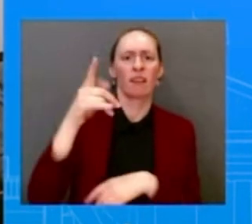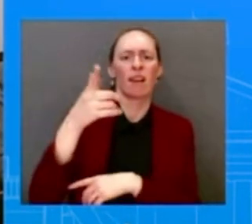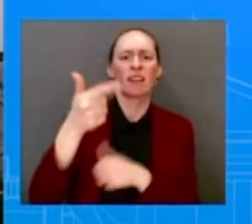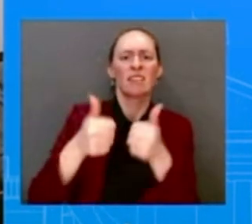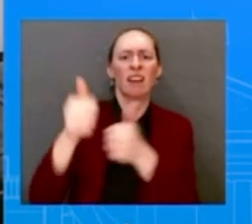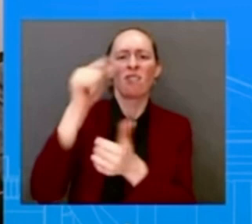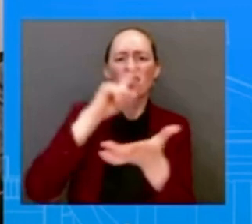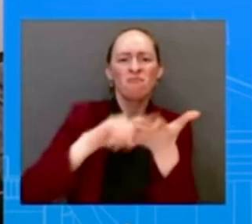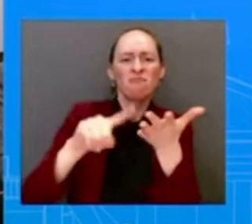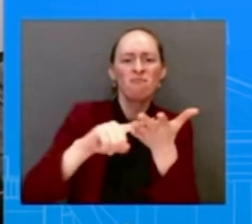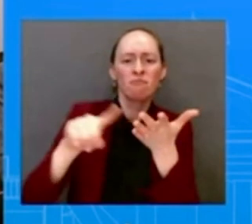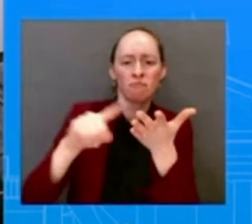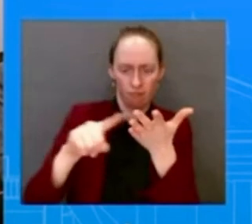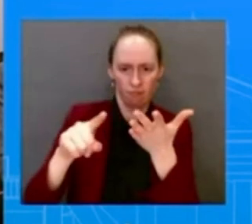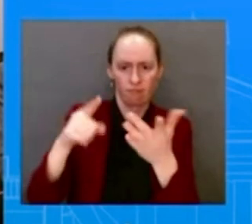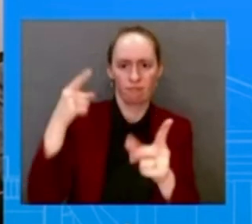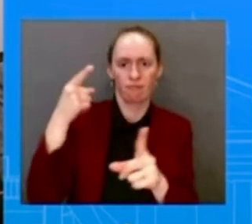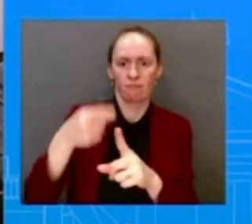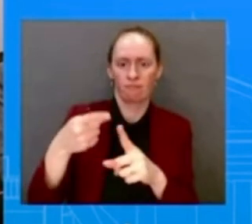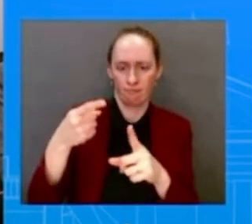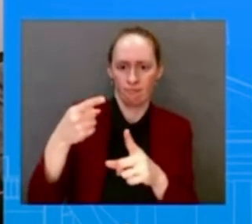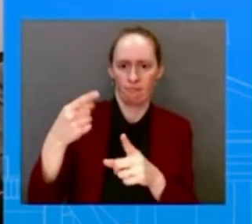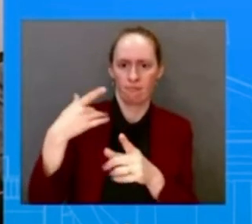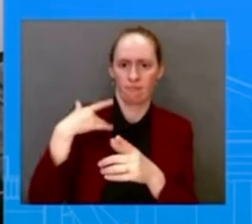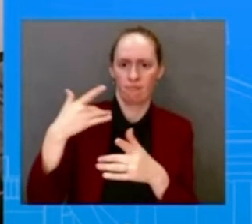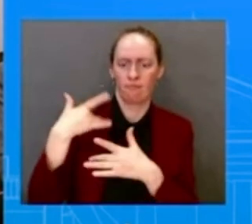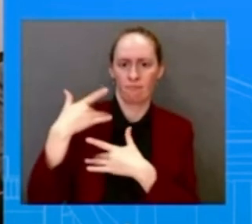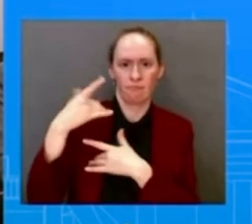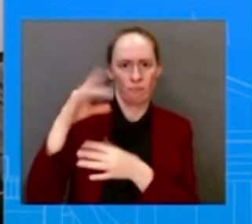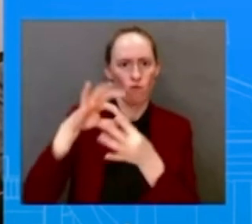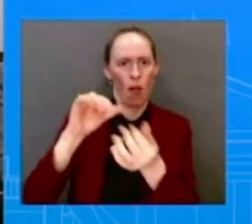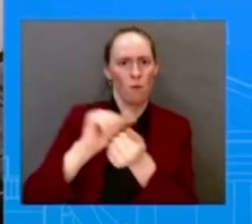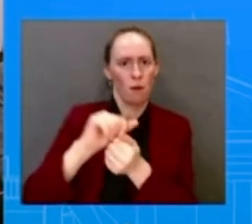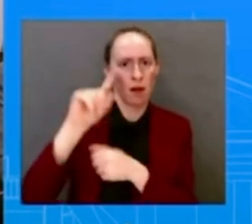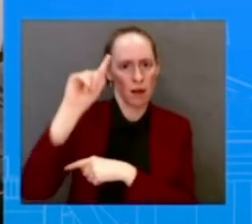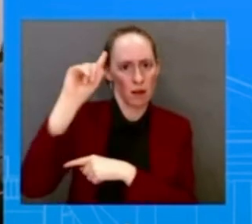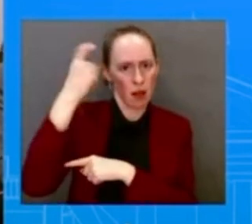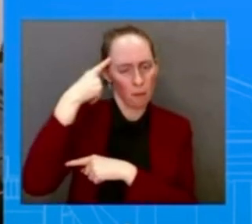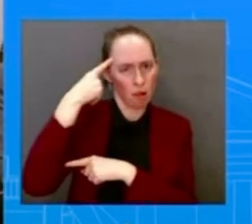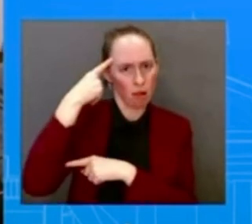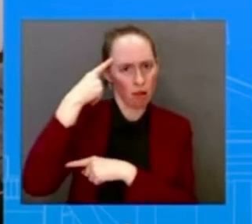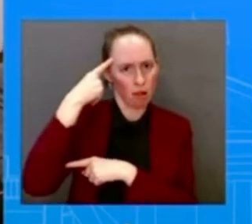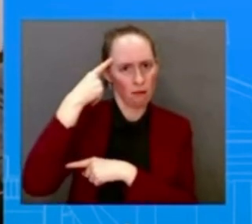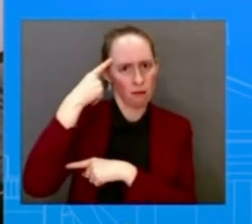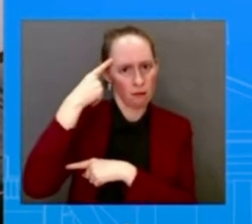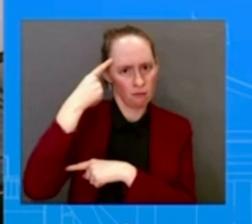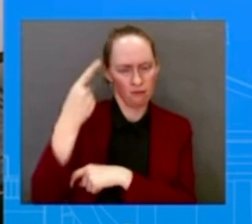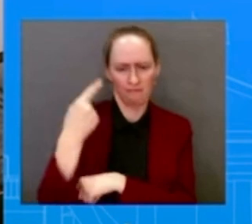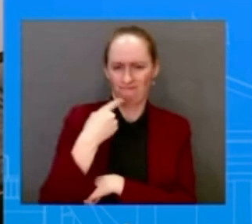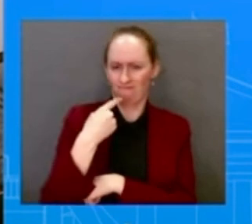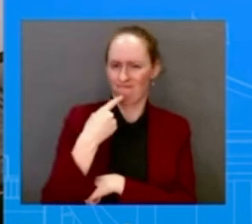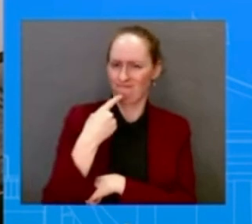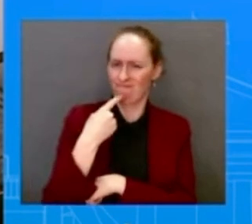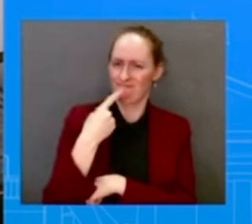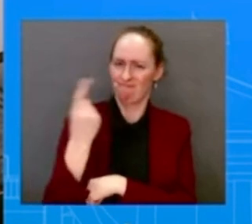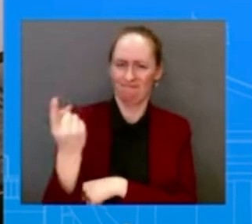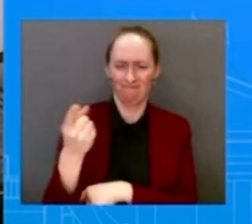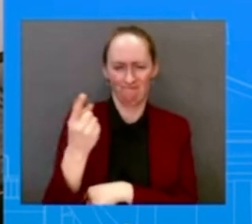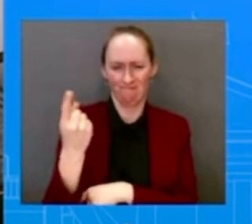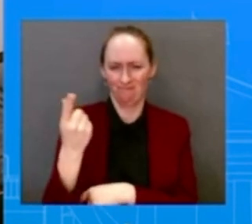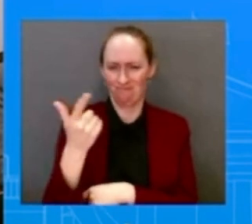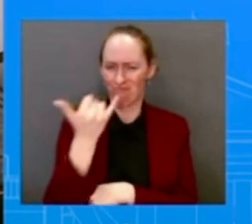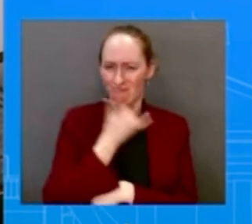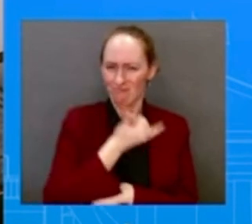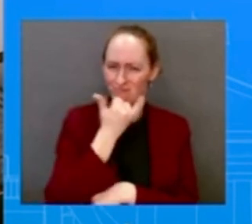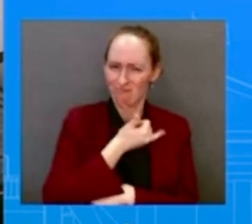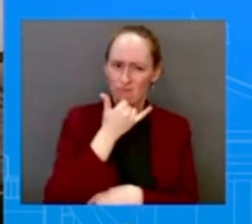of a bunch of things: widespread misuse of taxpayer-funded government vehicles, misleading information to investigators,